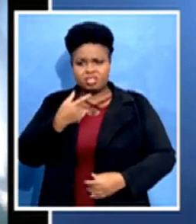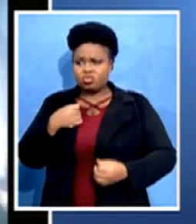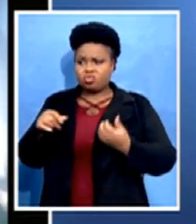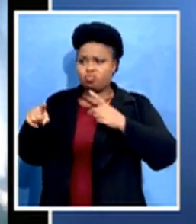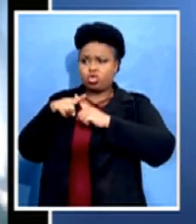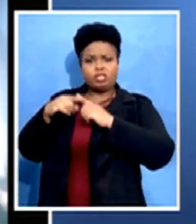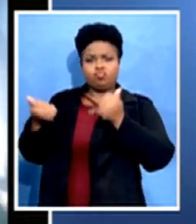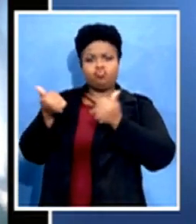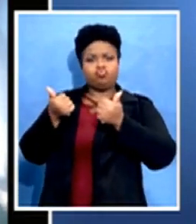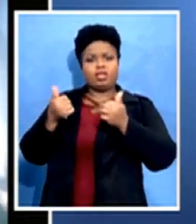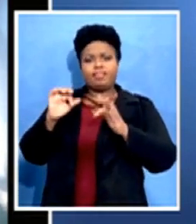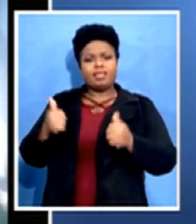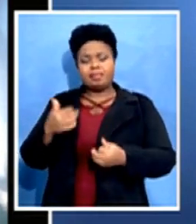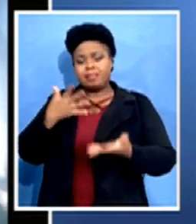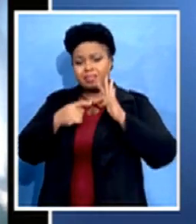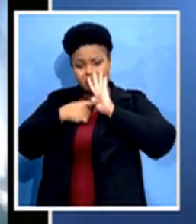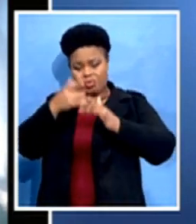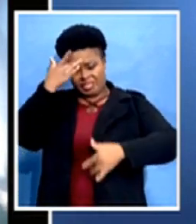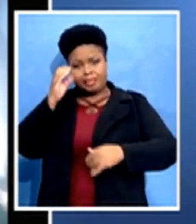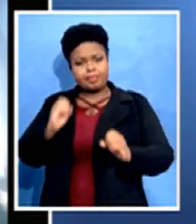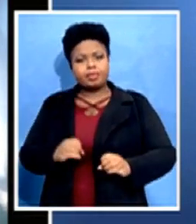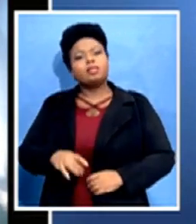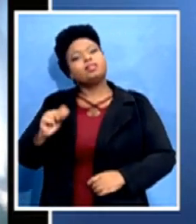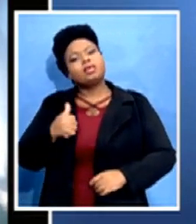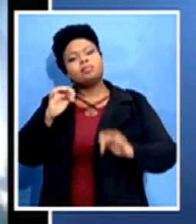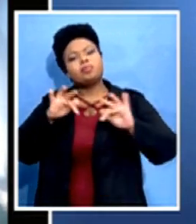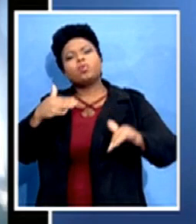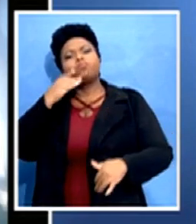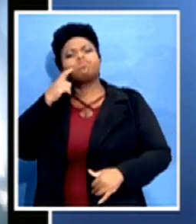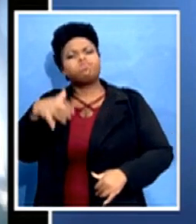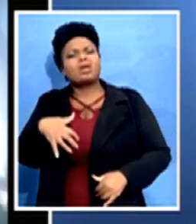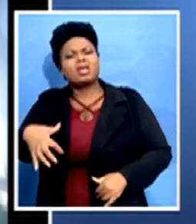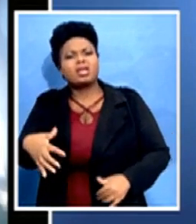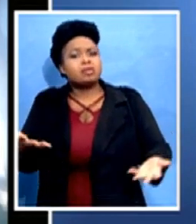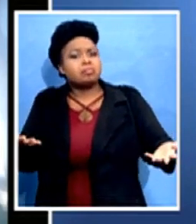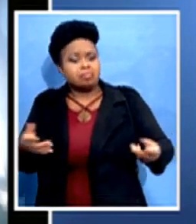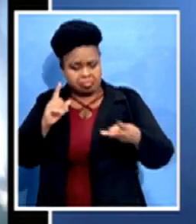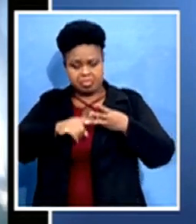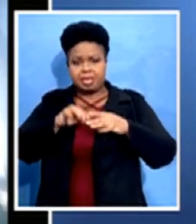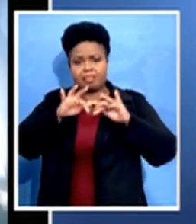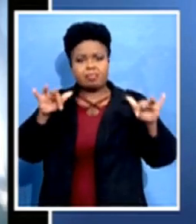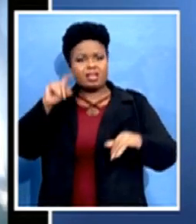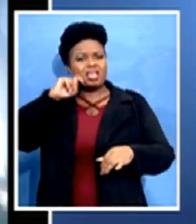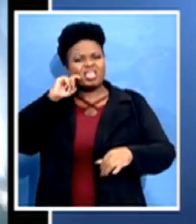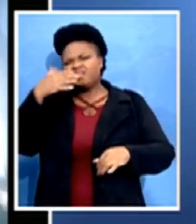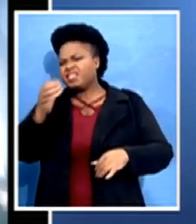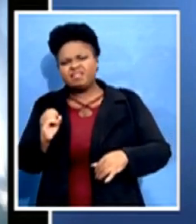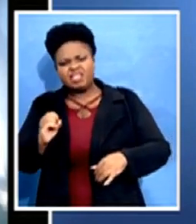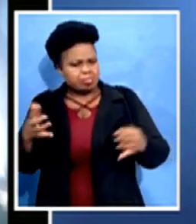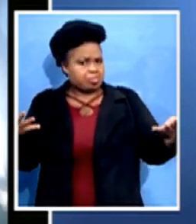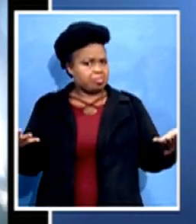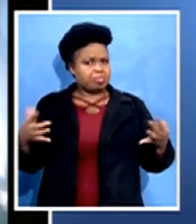asymptomatic. What about people who are pregnant? What about people who are over the age of 50? What about people who are on chronic